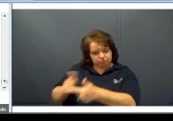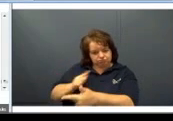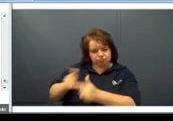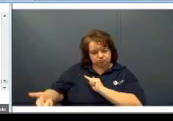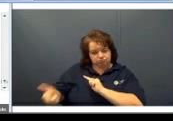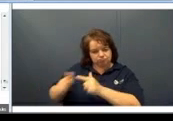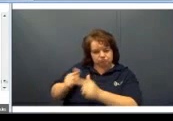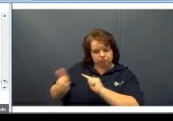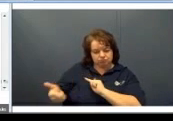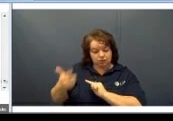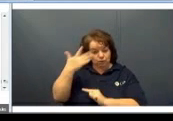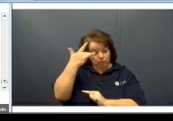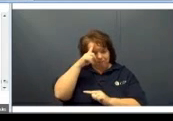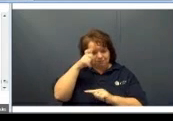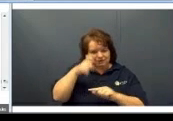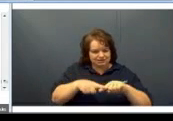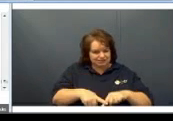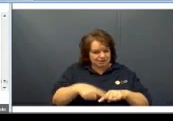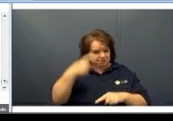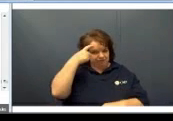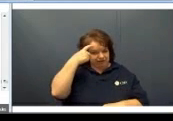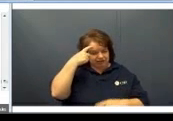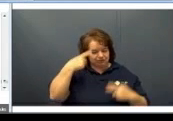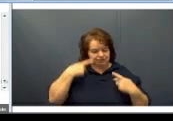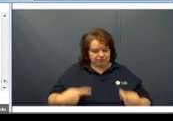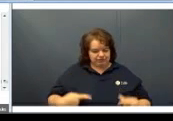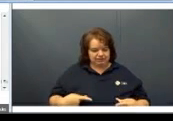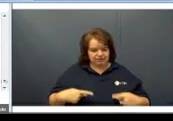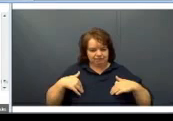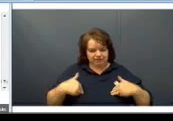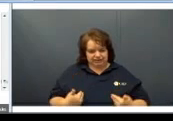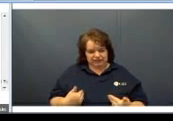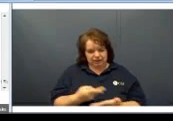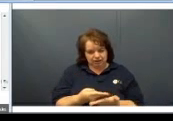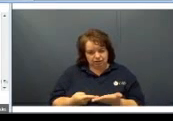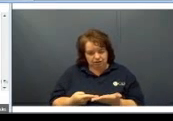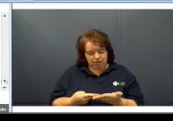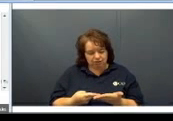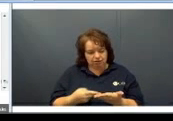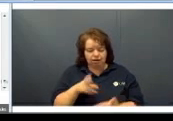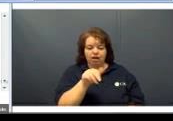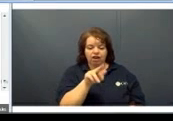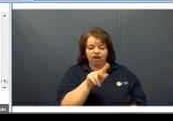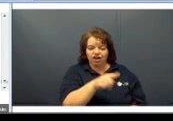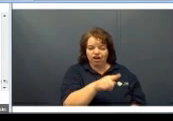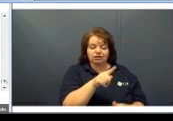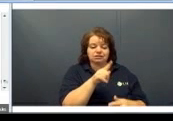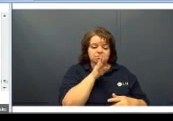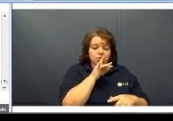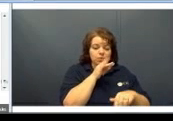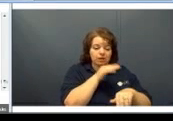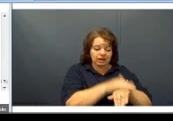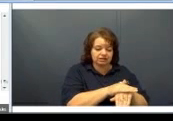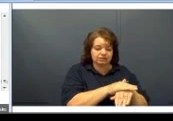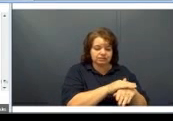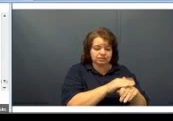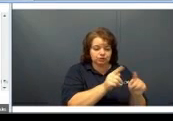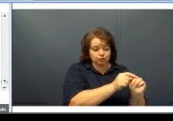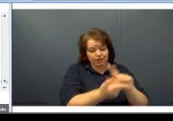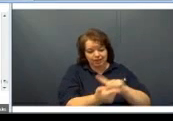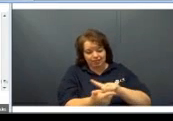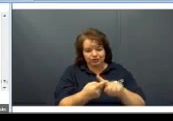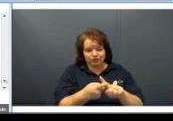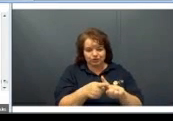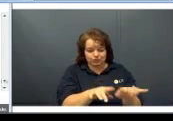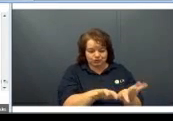interpreter. It works on physical fatigue and also mental fatigue. Because unlike CART, that's taking